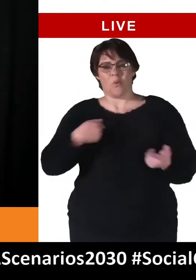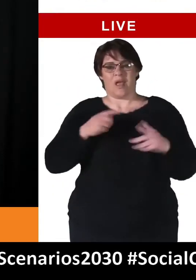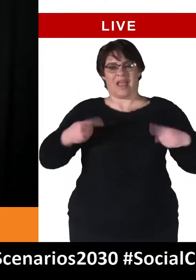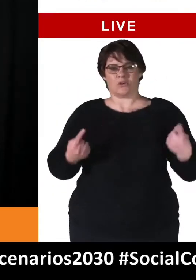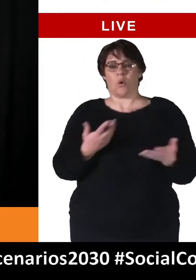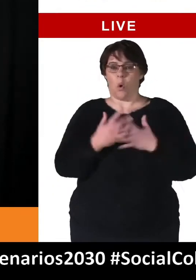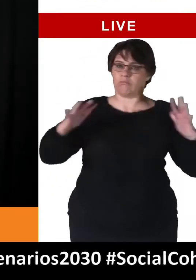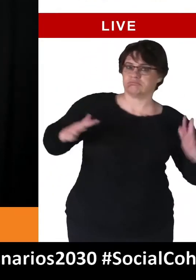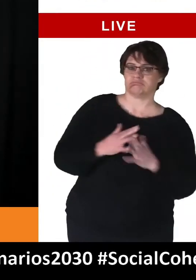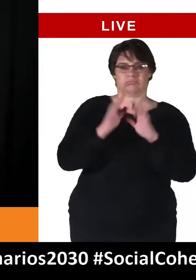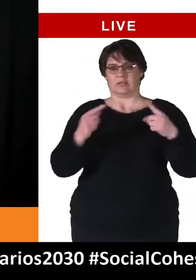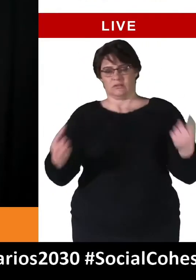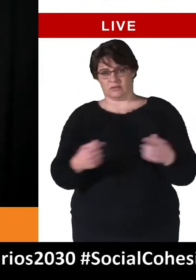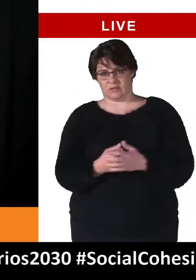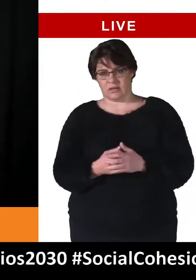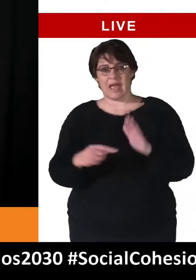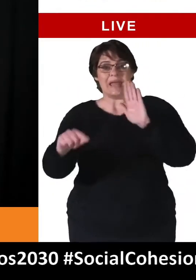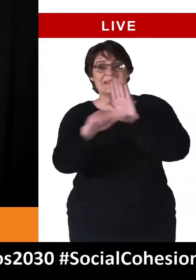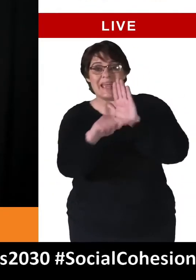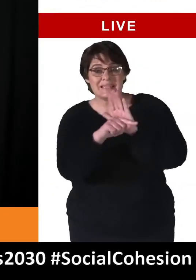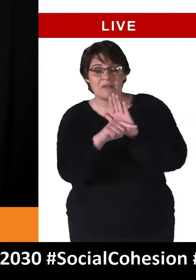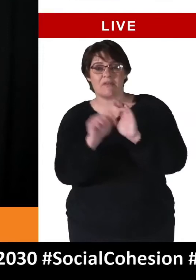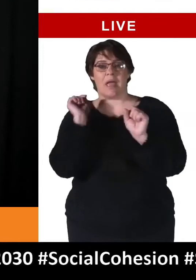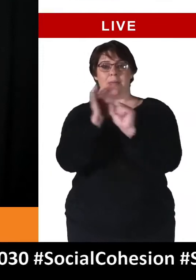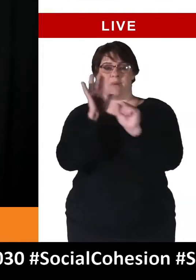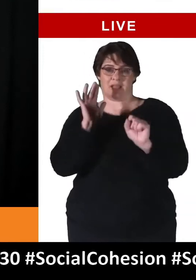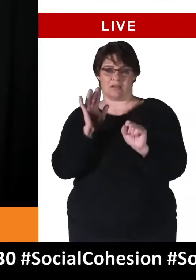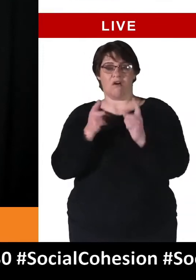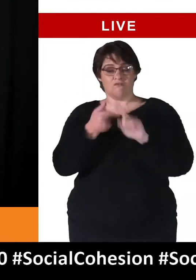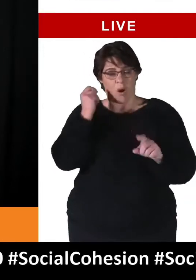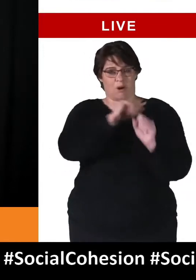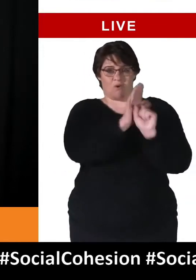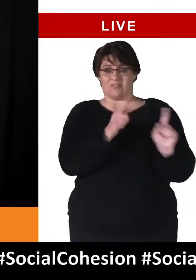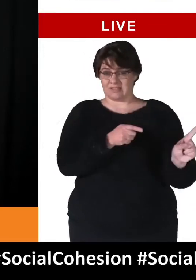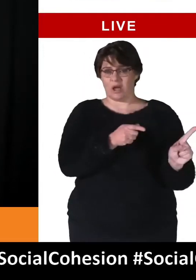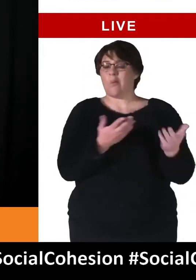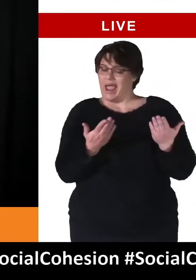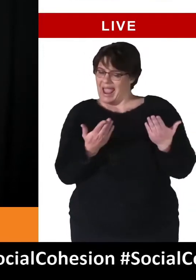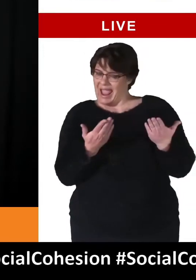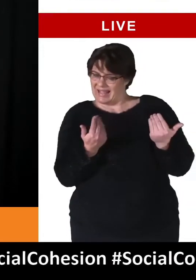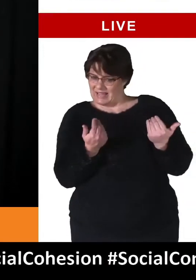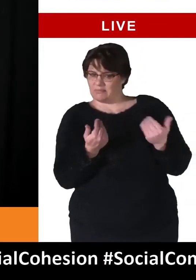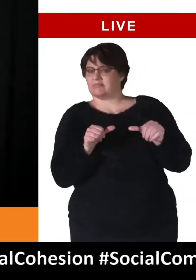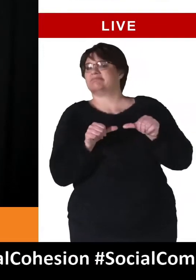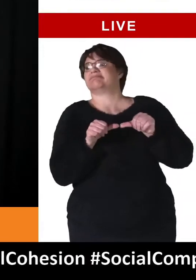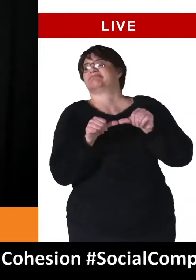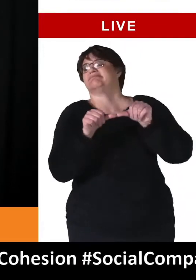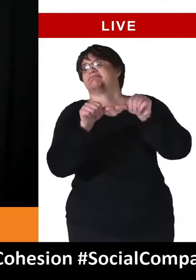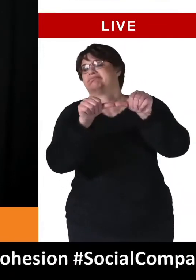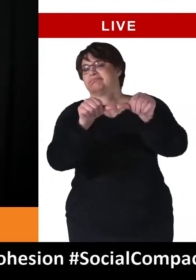nor uniform. Negative economic impacts of the pandemic is expected to persist in